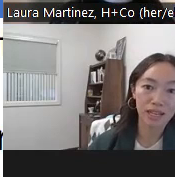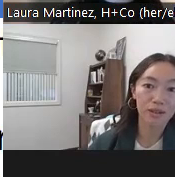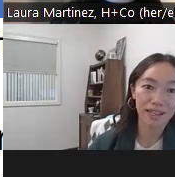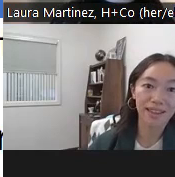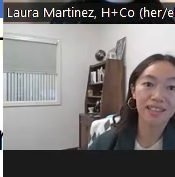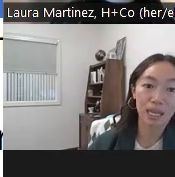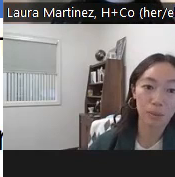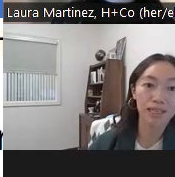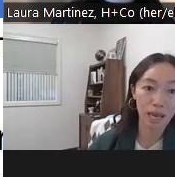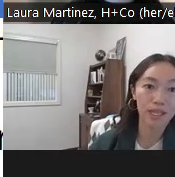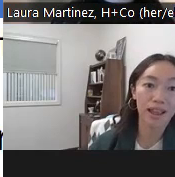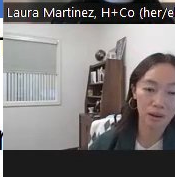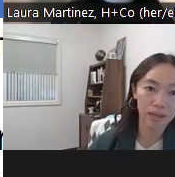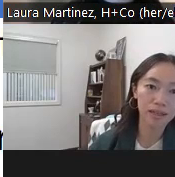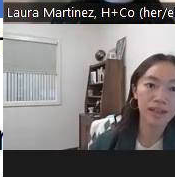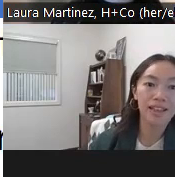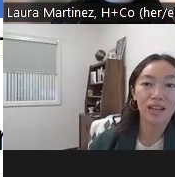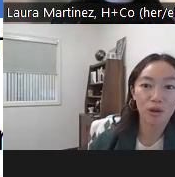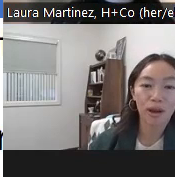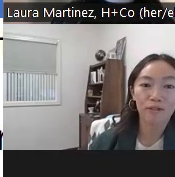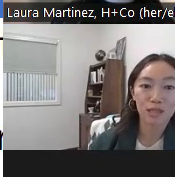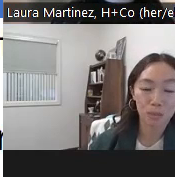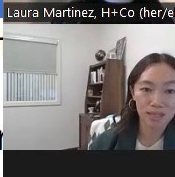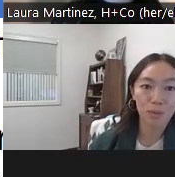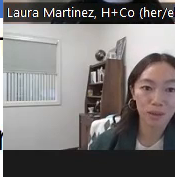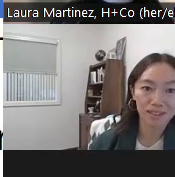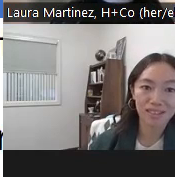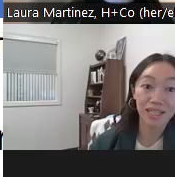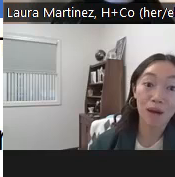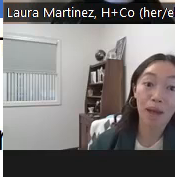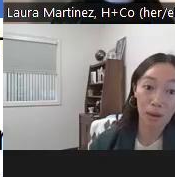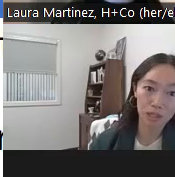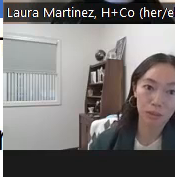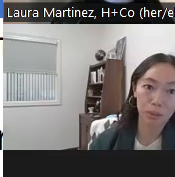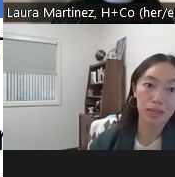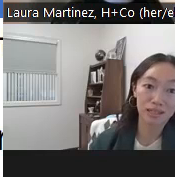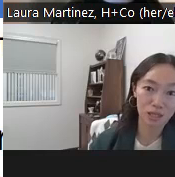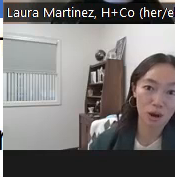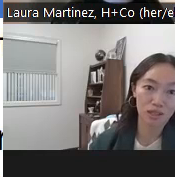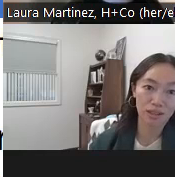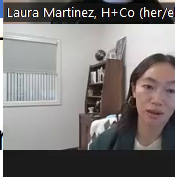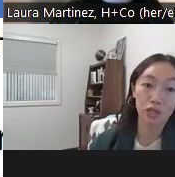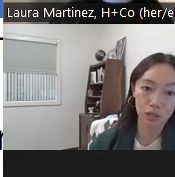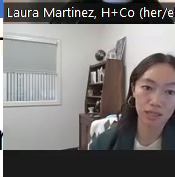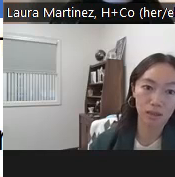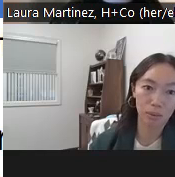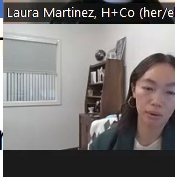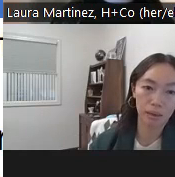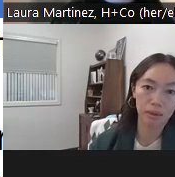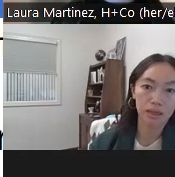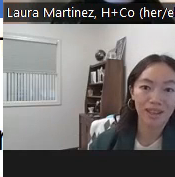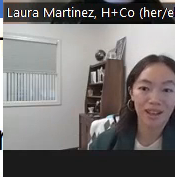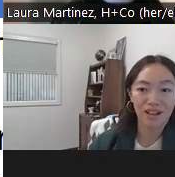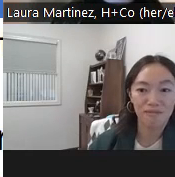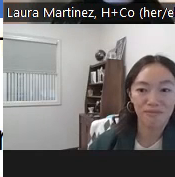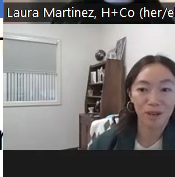are retailers in the San Joaquin County area that I know have expressed willingness to come out to people in Stockton that are interested in the